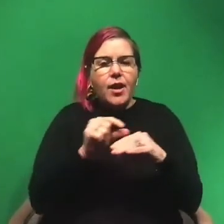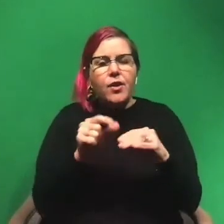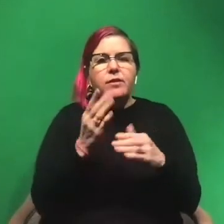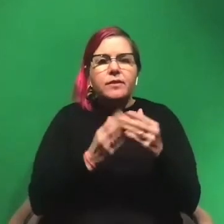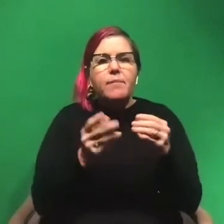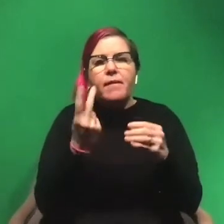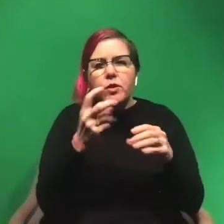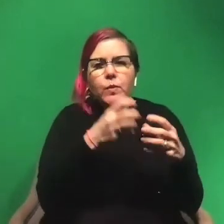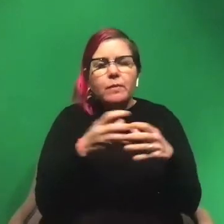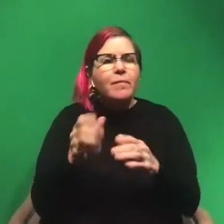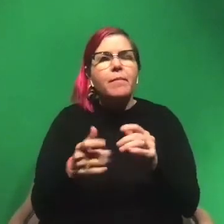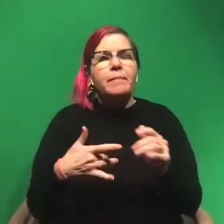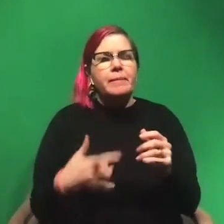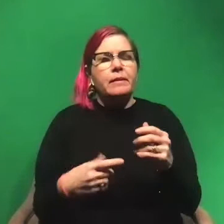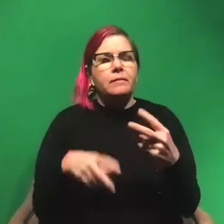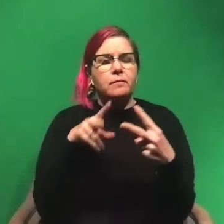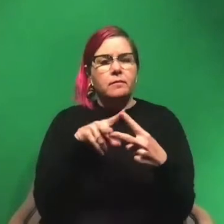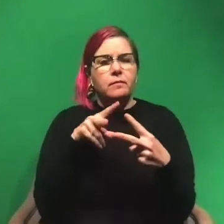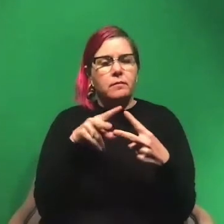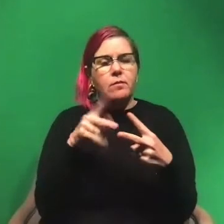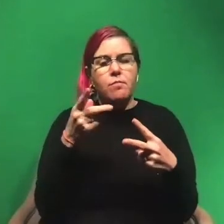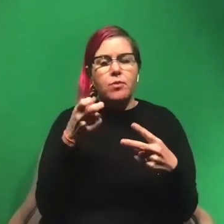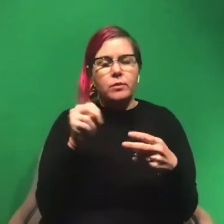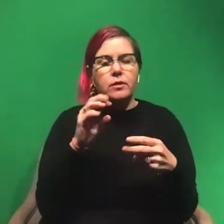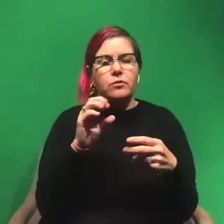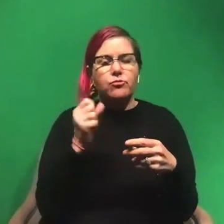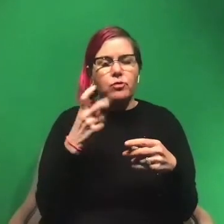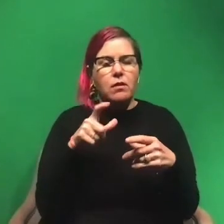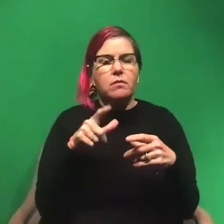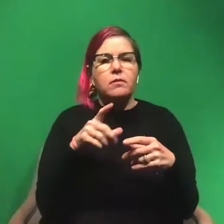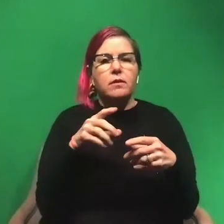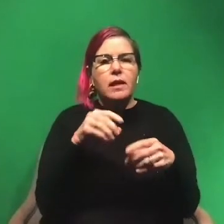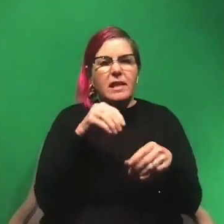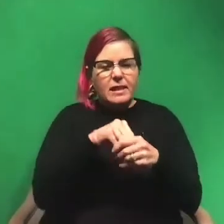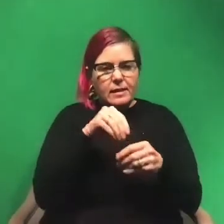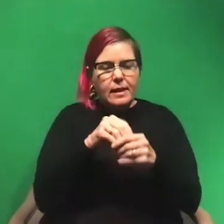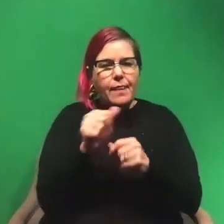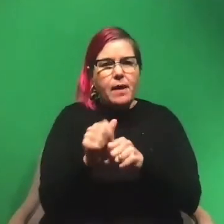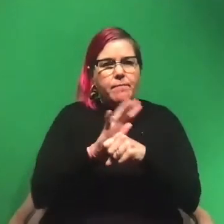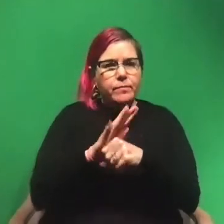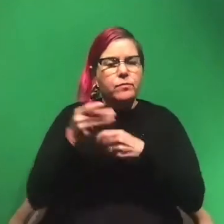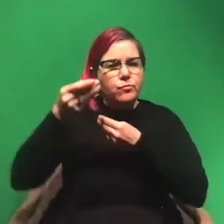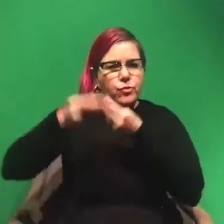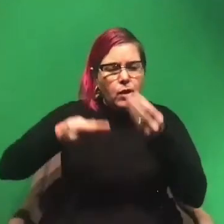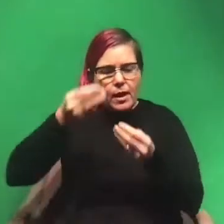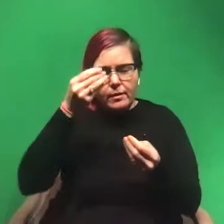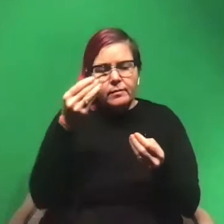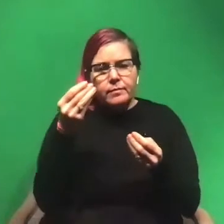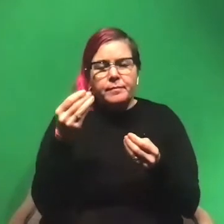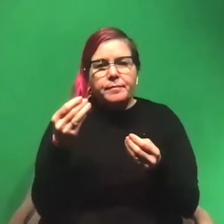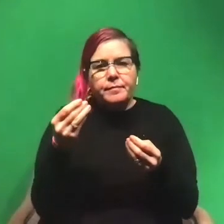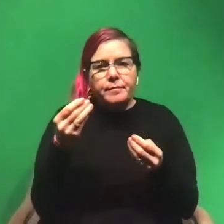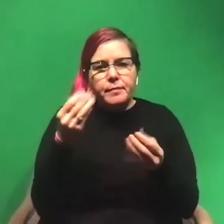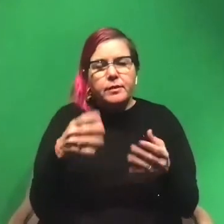but for the most part, they have protein shell inside. And inside you have genetic material. And that is why I describe as a